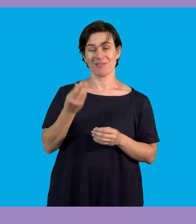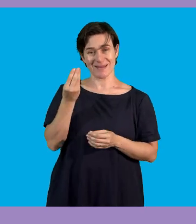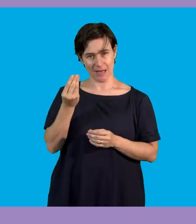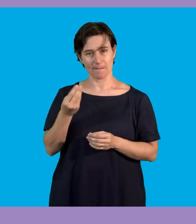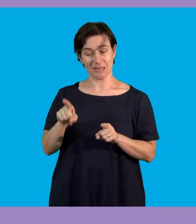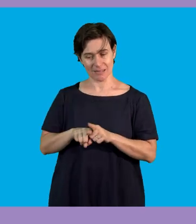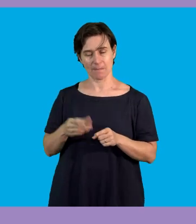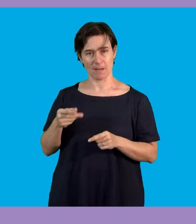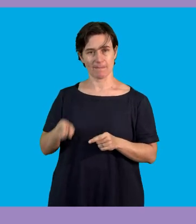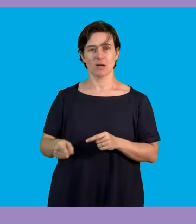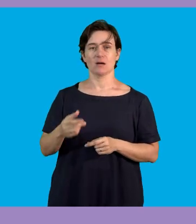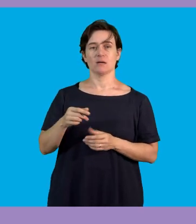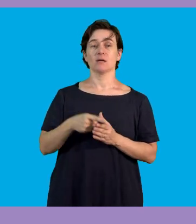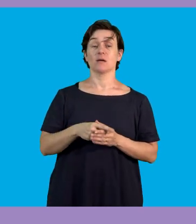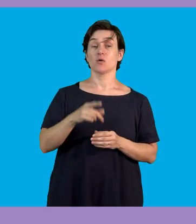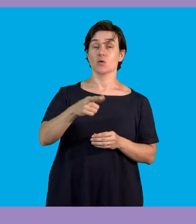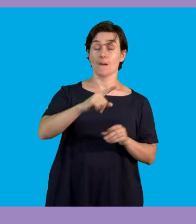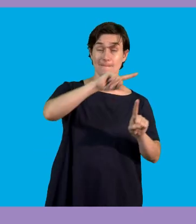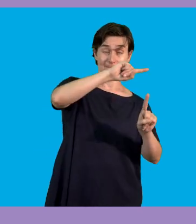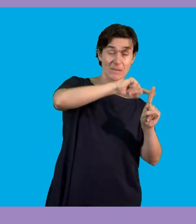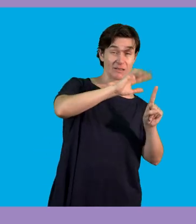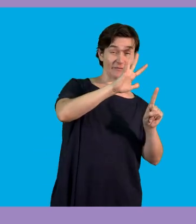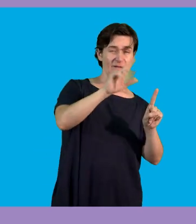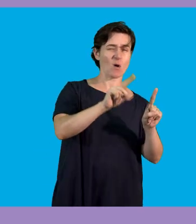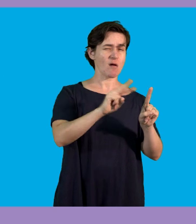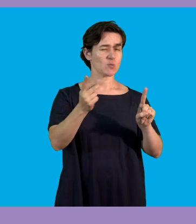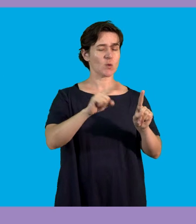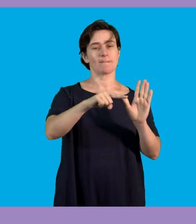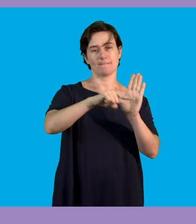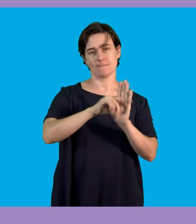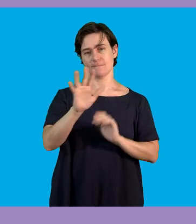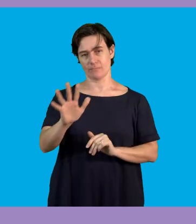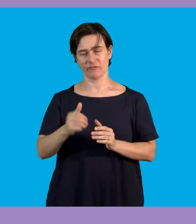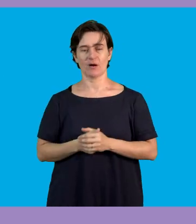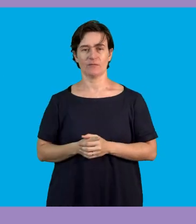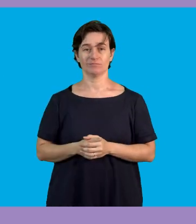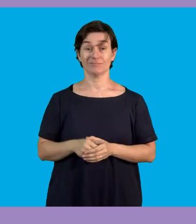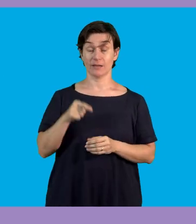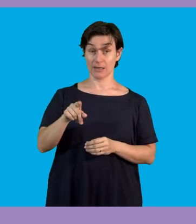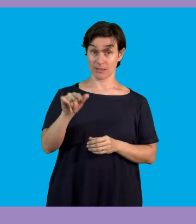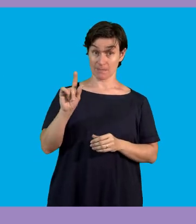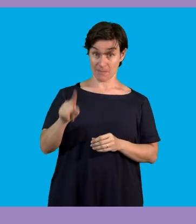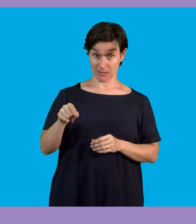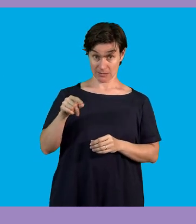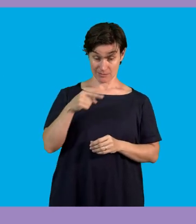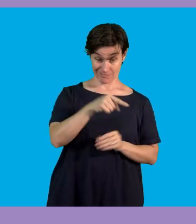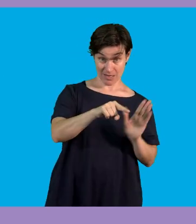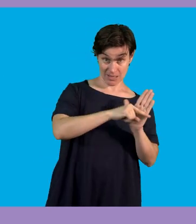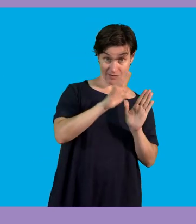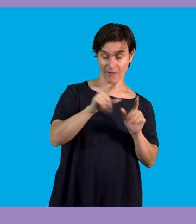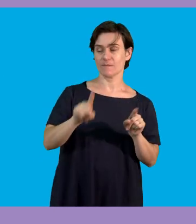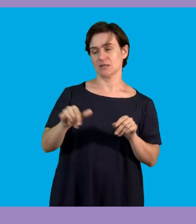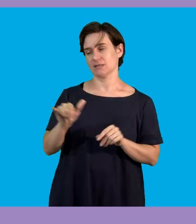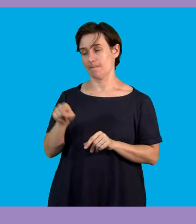again. The additive inverse of plus 5 is minus 5, and minus 5 on both sides.